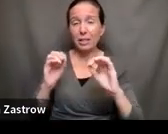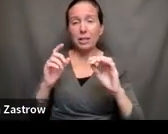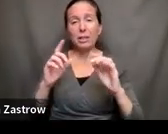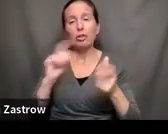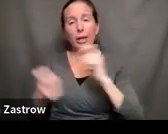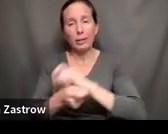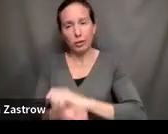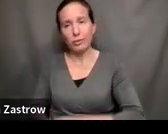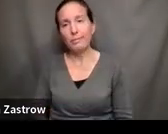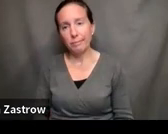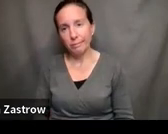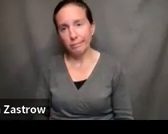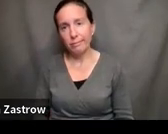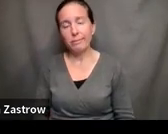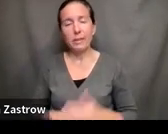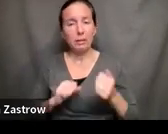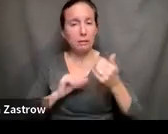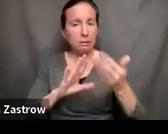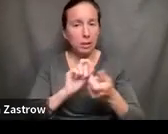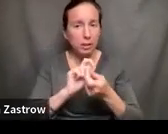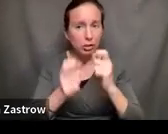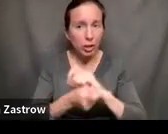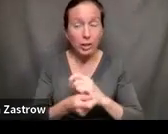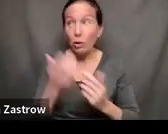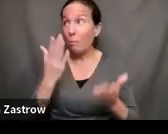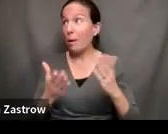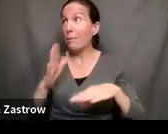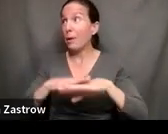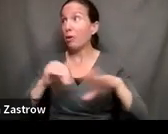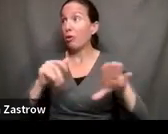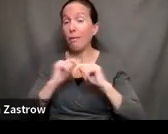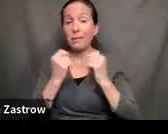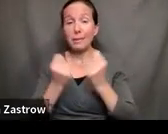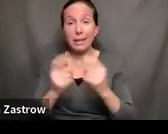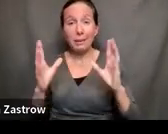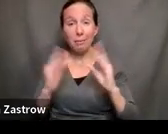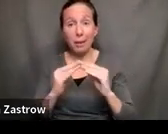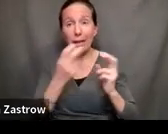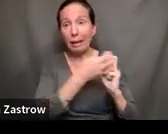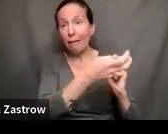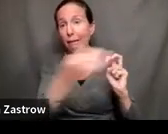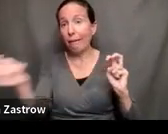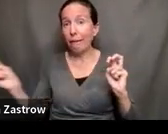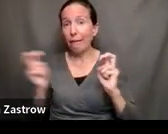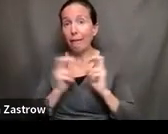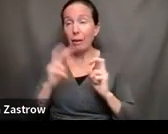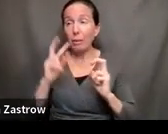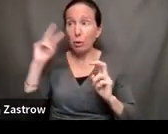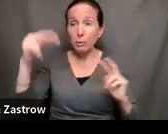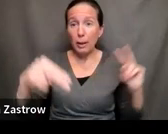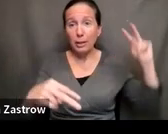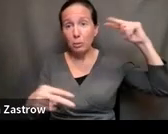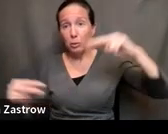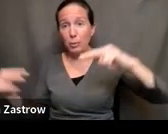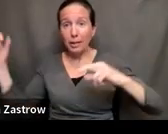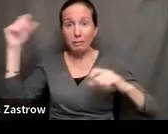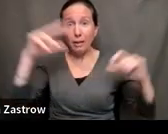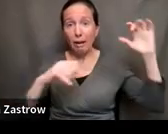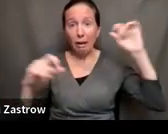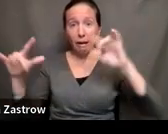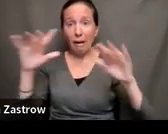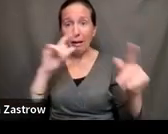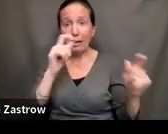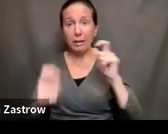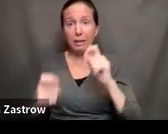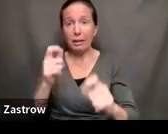you might have to try a few things. You might have to get a team together and talk it over. But it, your data really has to drive your